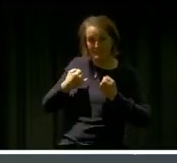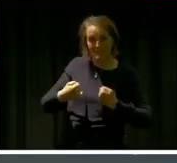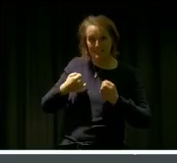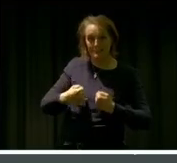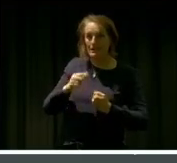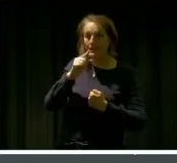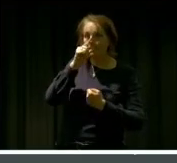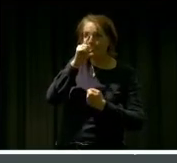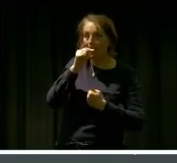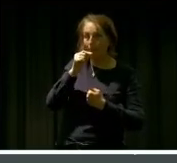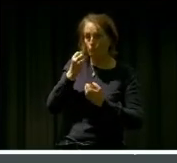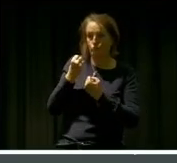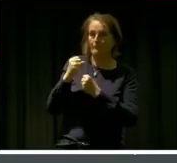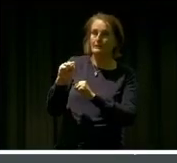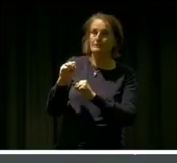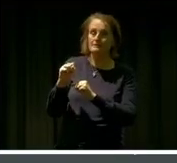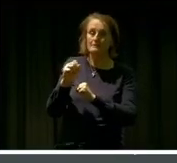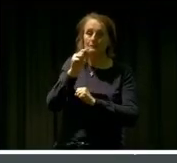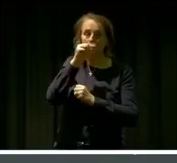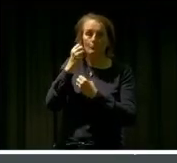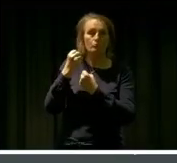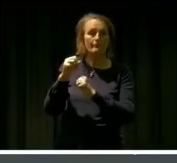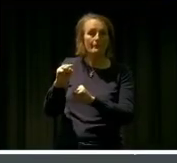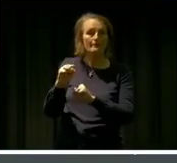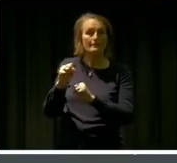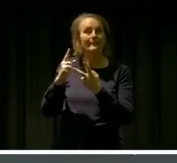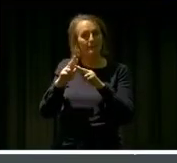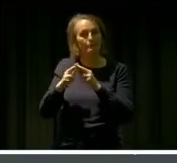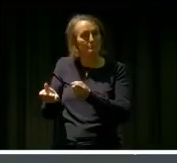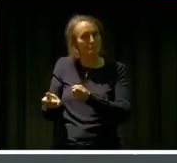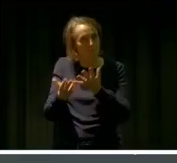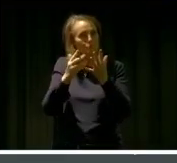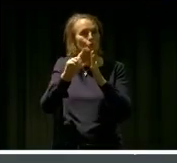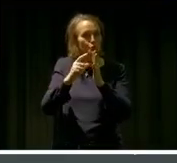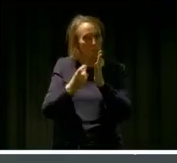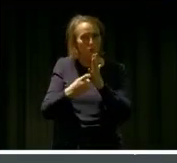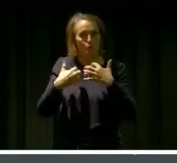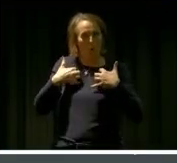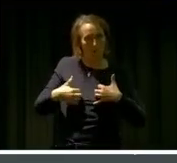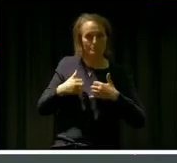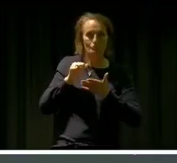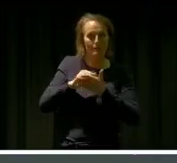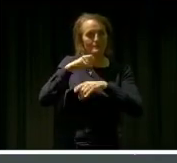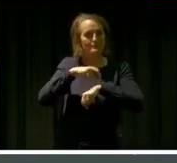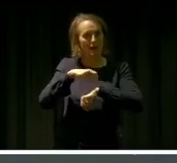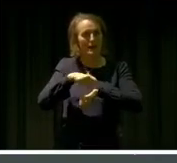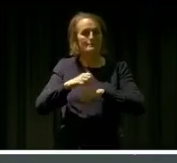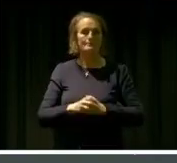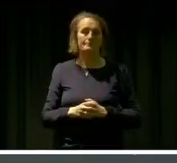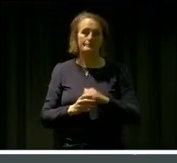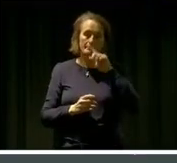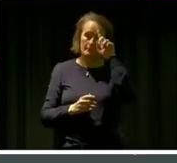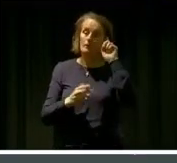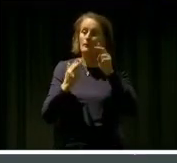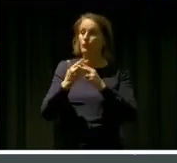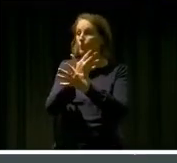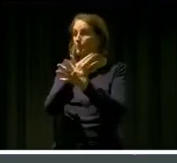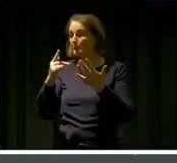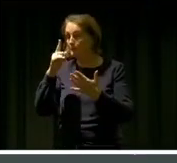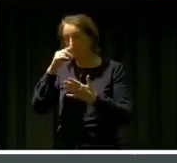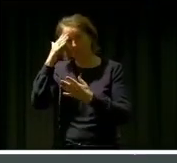major cause of preventable conditions for people with intellectual disability is cardiometabolic health or heart